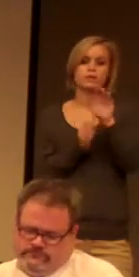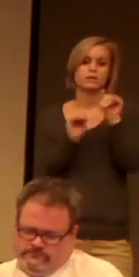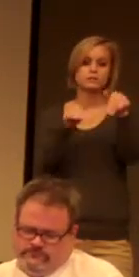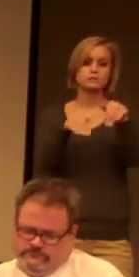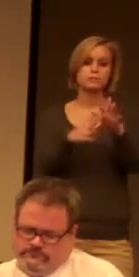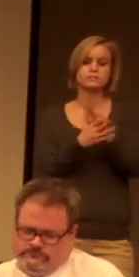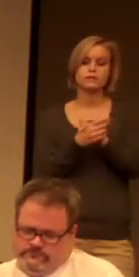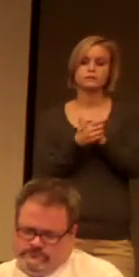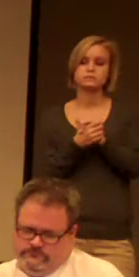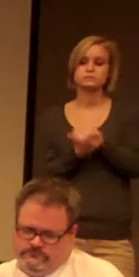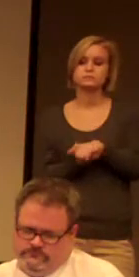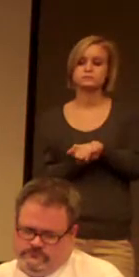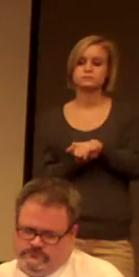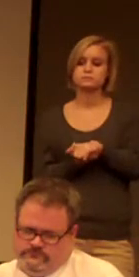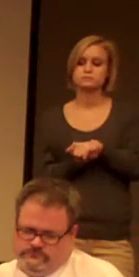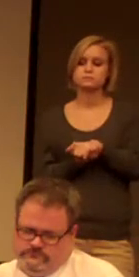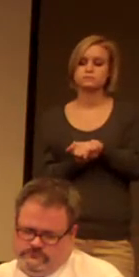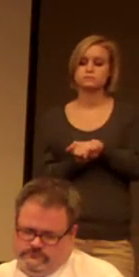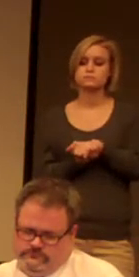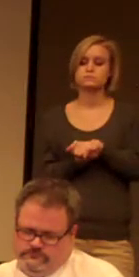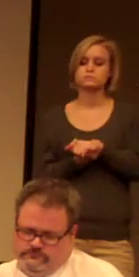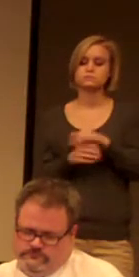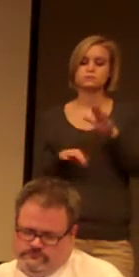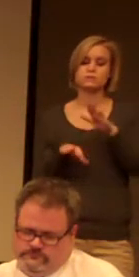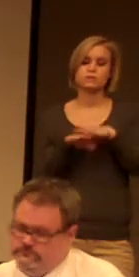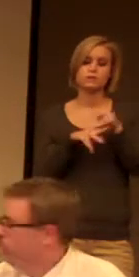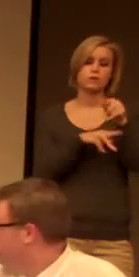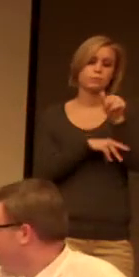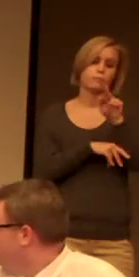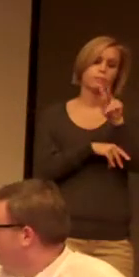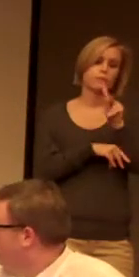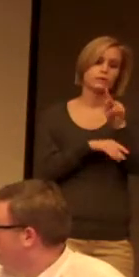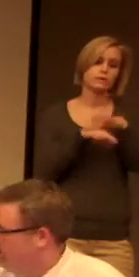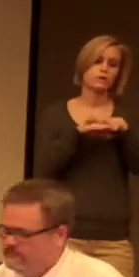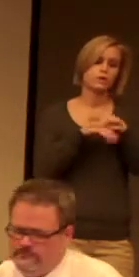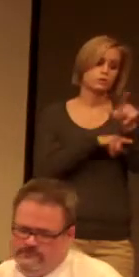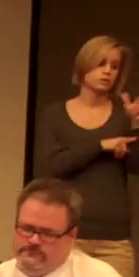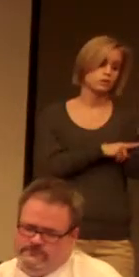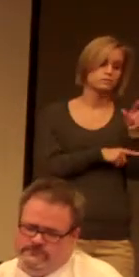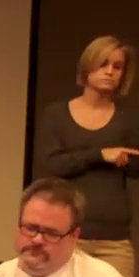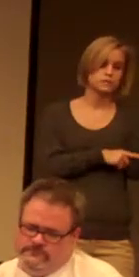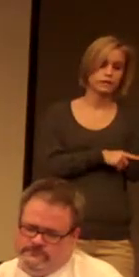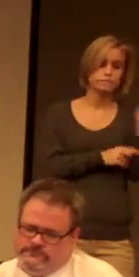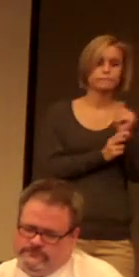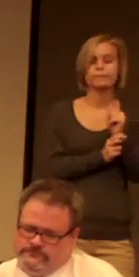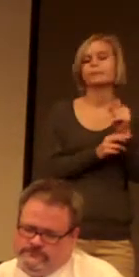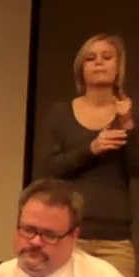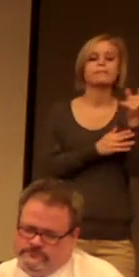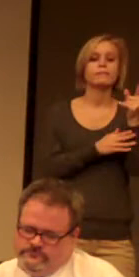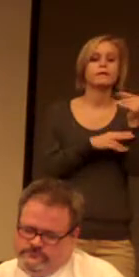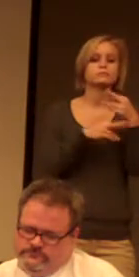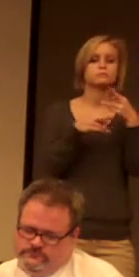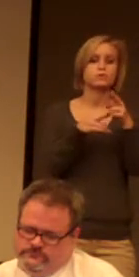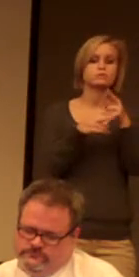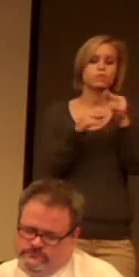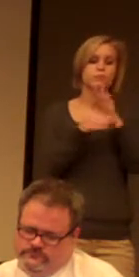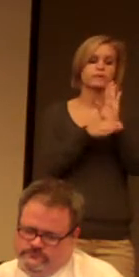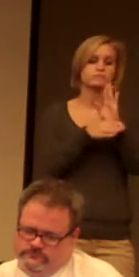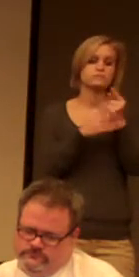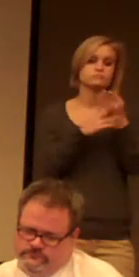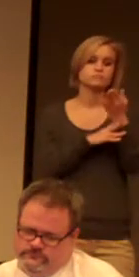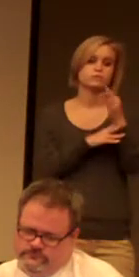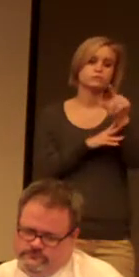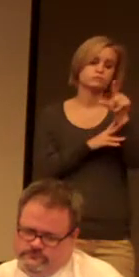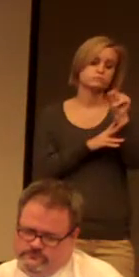cemetery. The park on your left over there. These roads have been busy through the